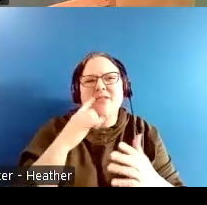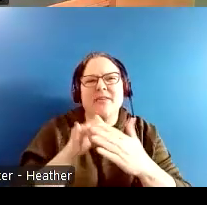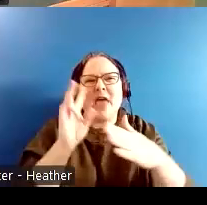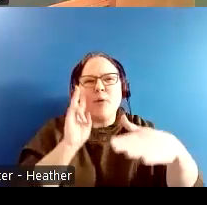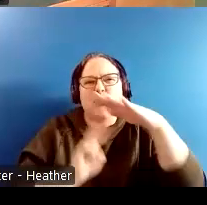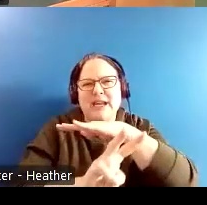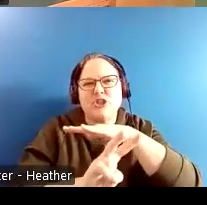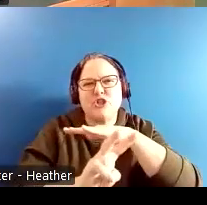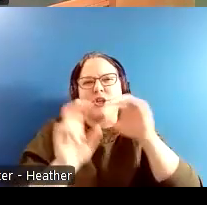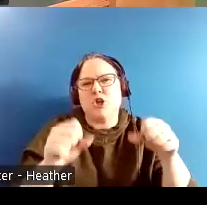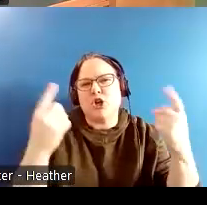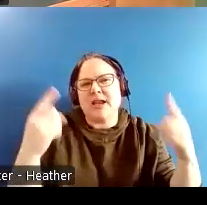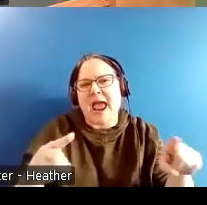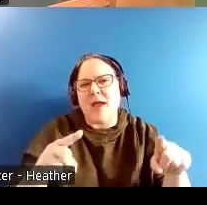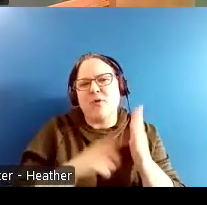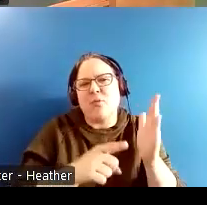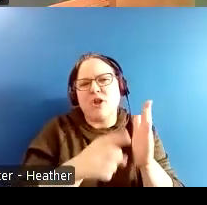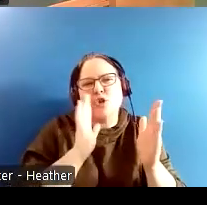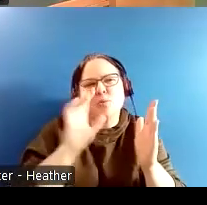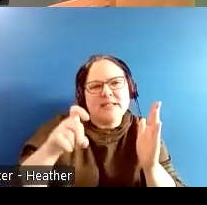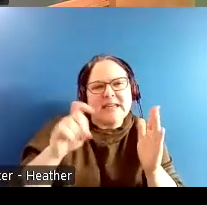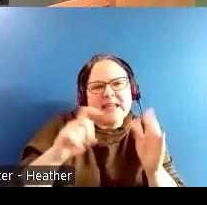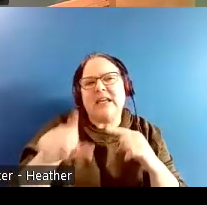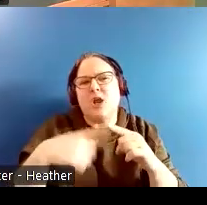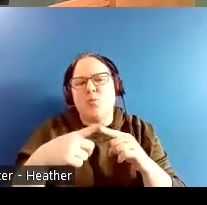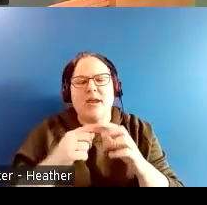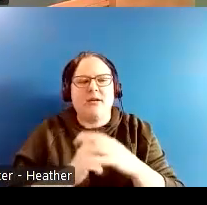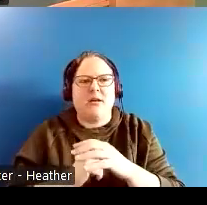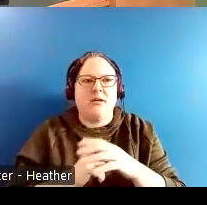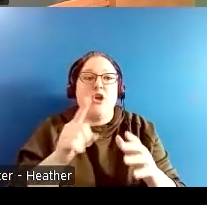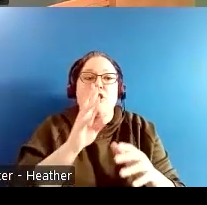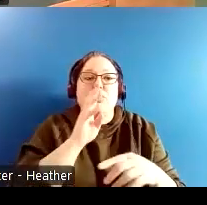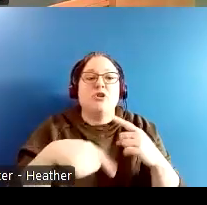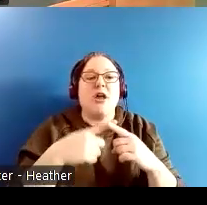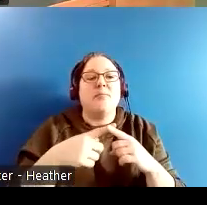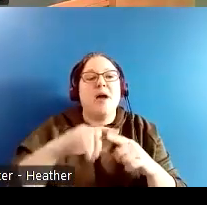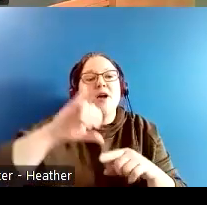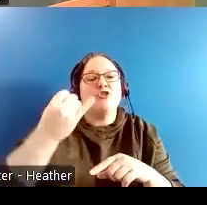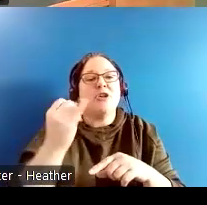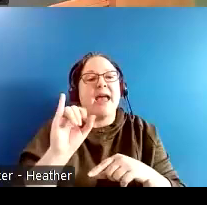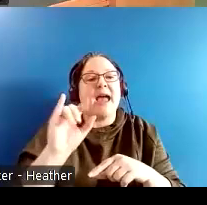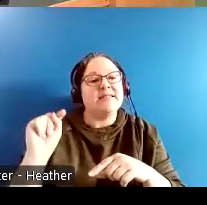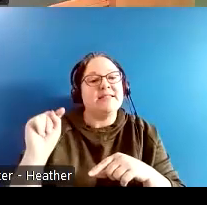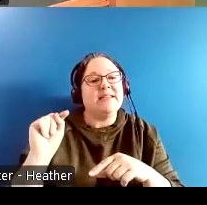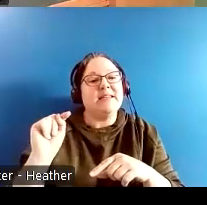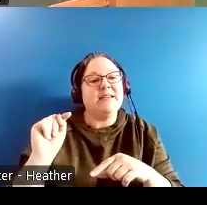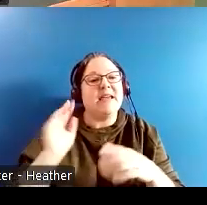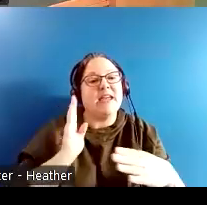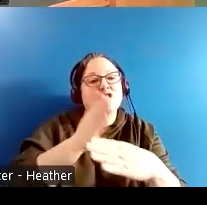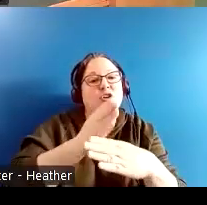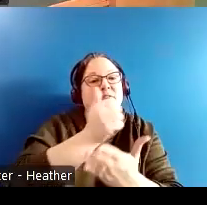that anticipate what you're going to need, when you're going to need it. They always talk about JIT interventions, JEDIs,